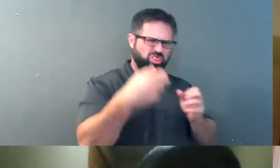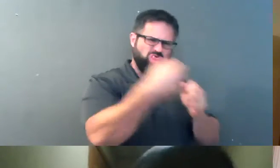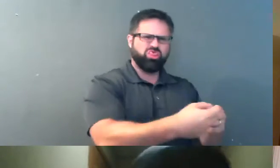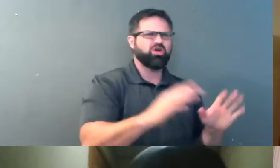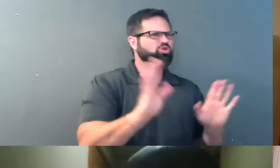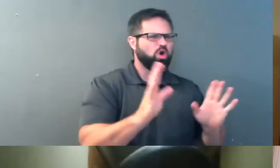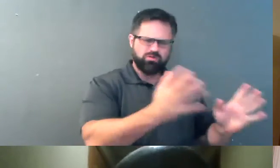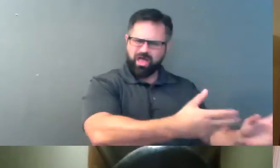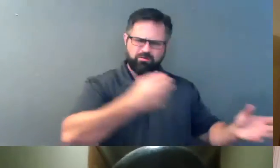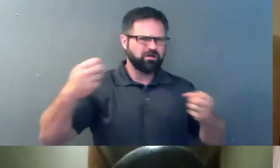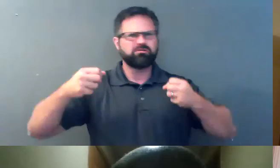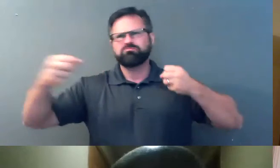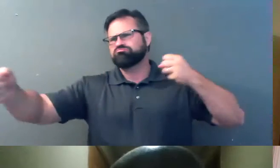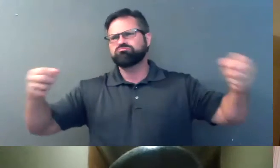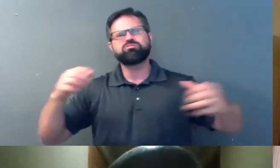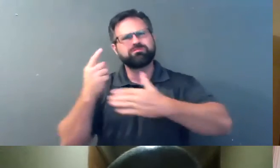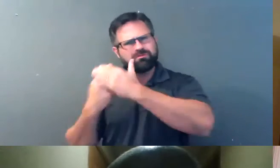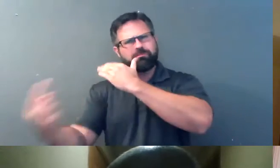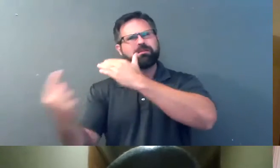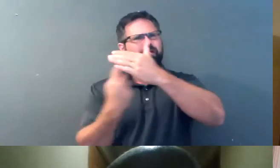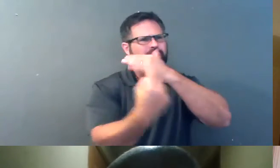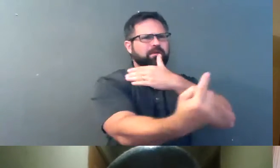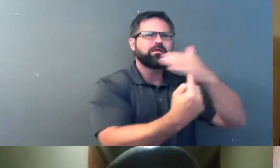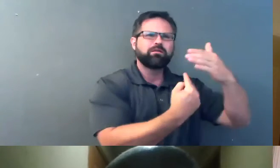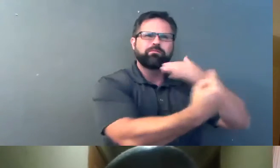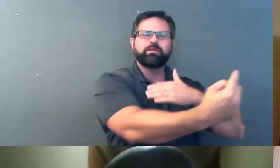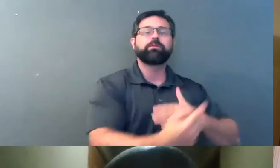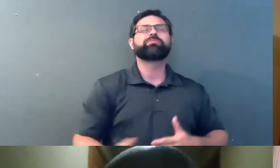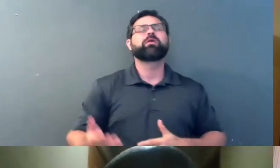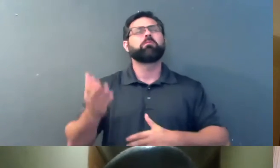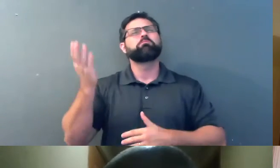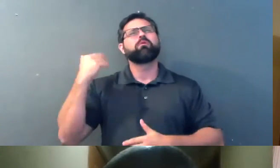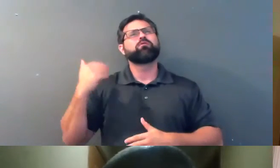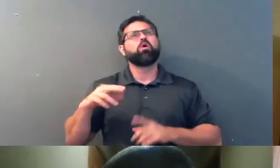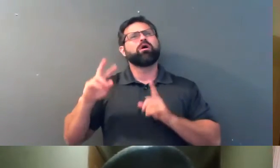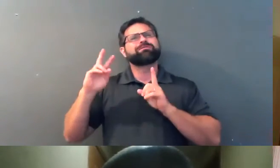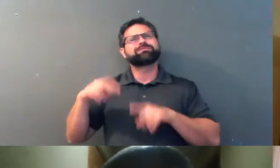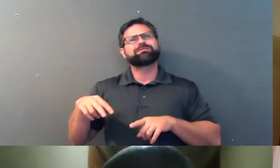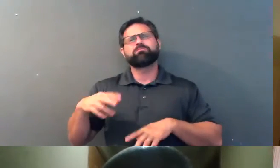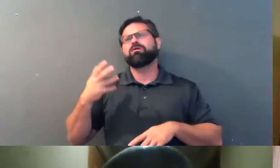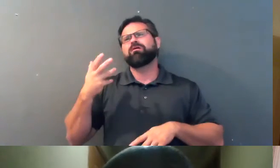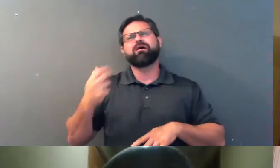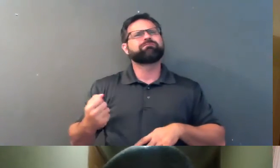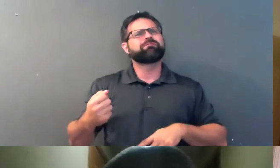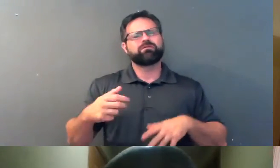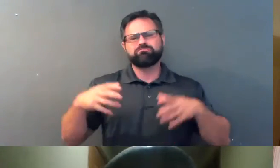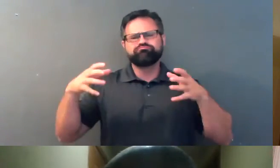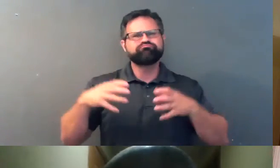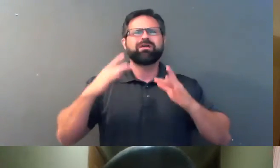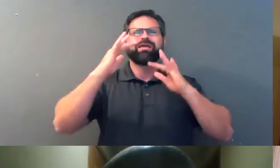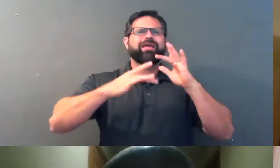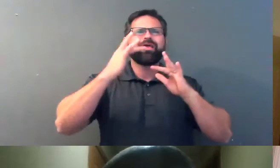webinar with Validity and DRI and a few other organizations to talk